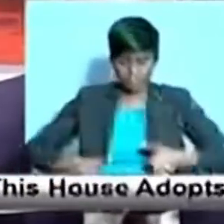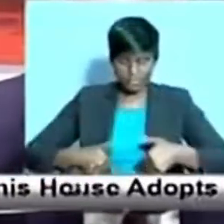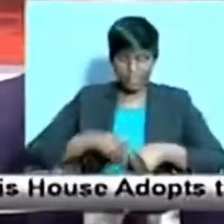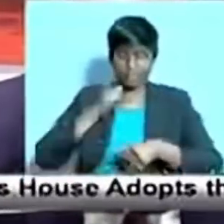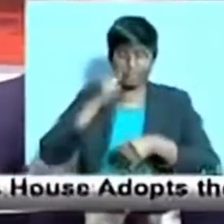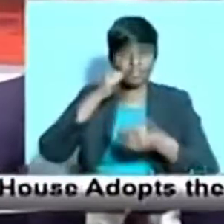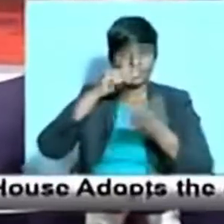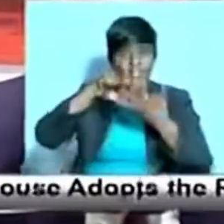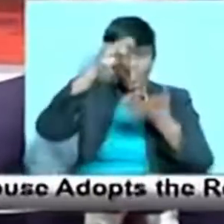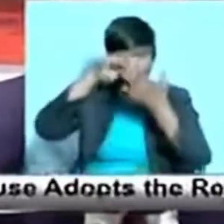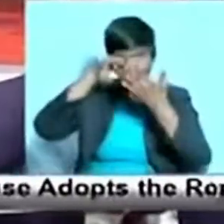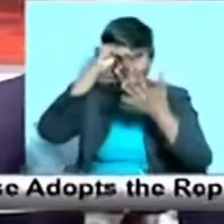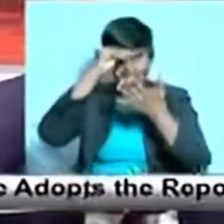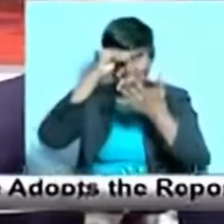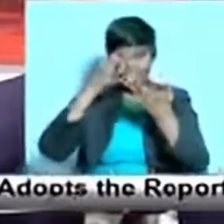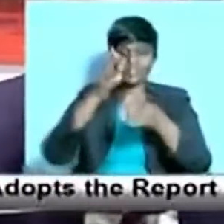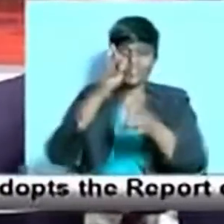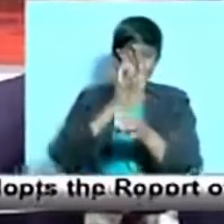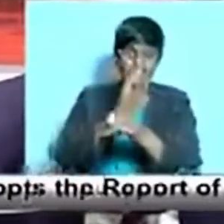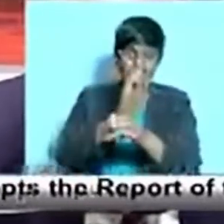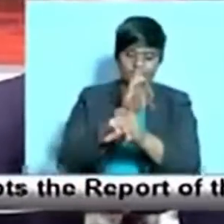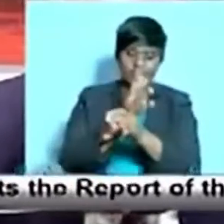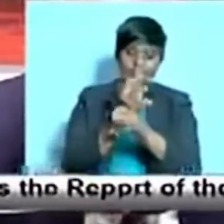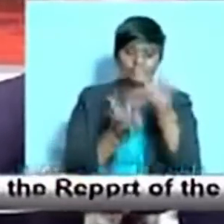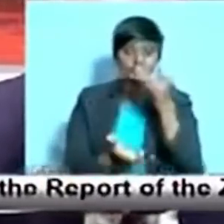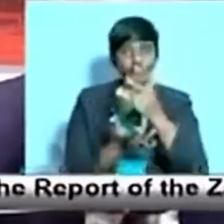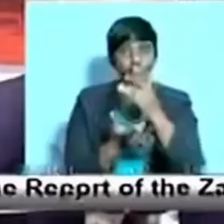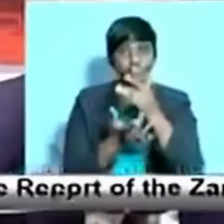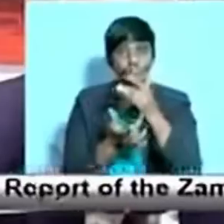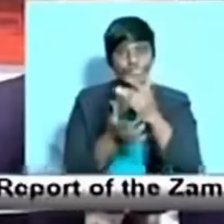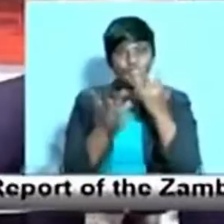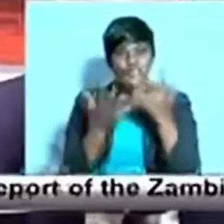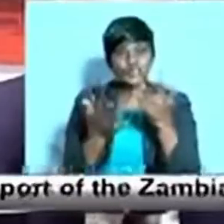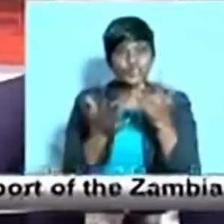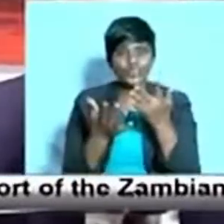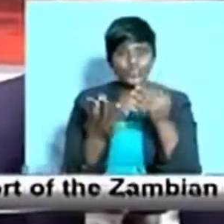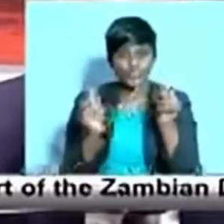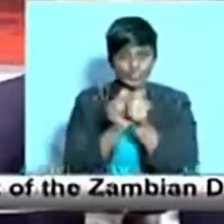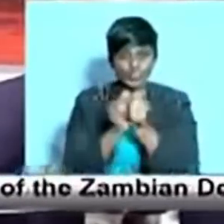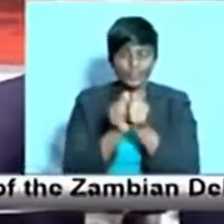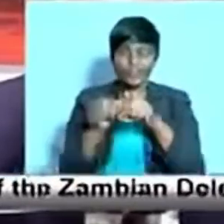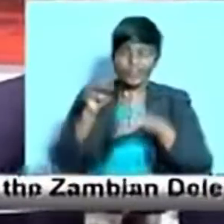study science, technology,